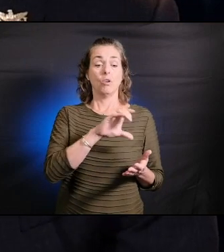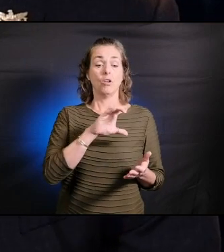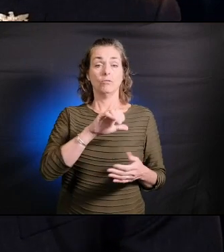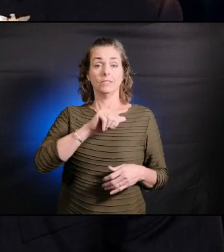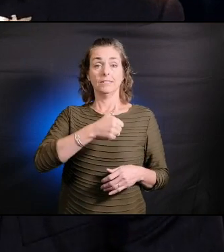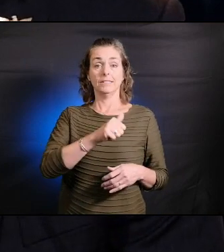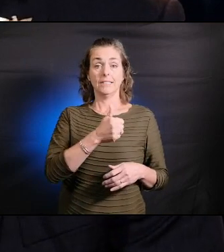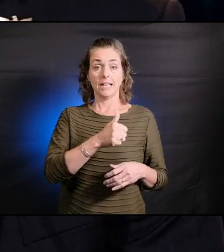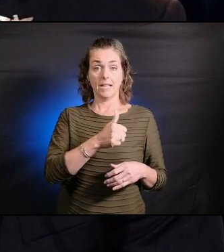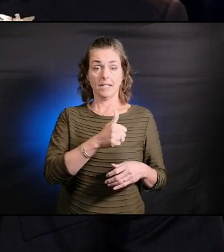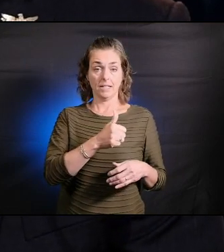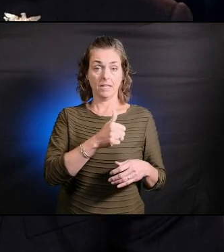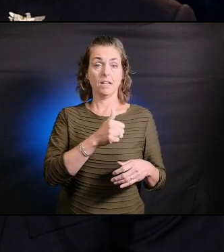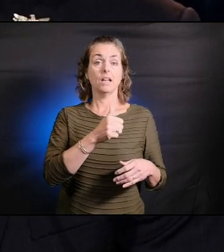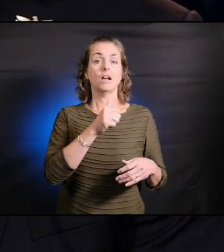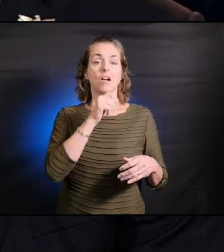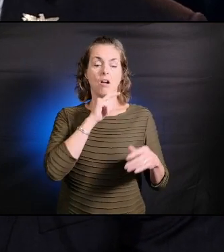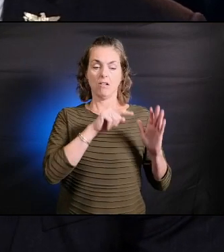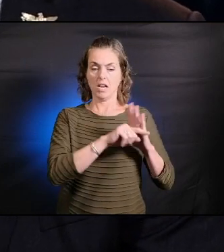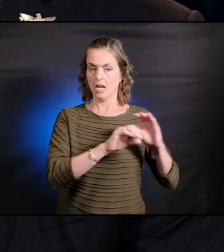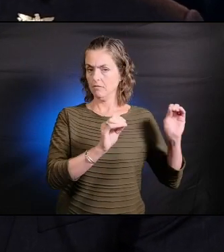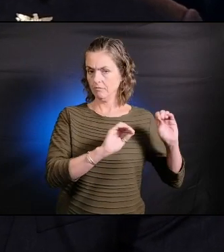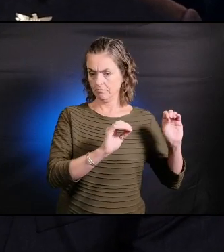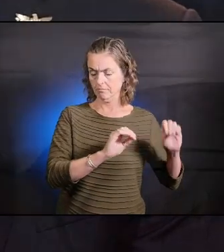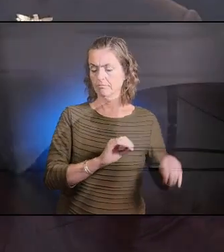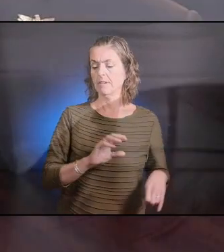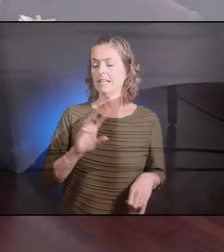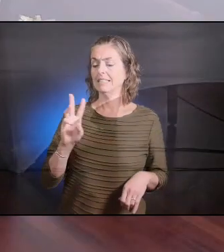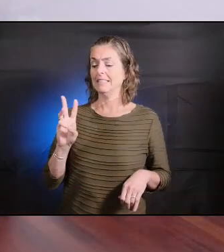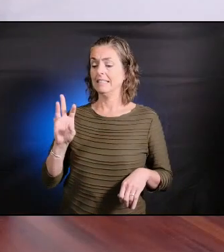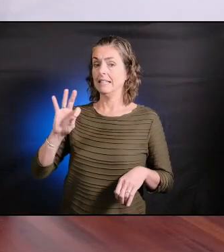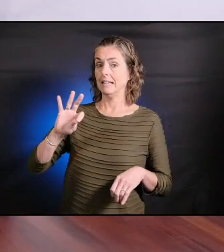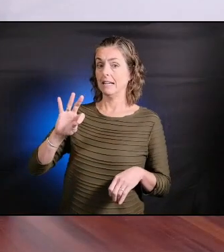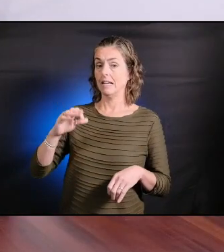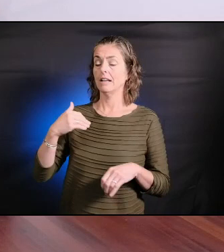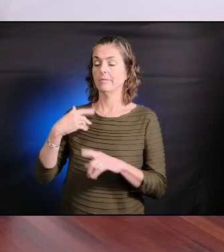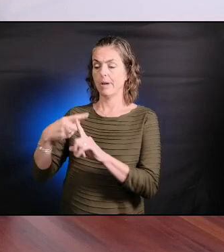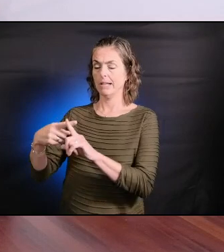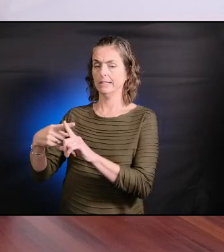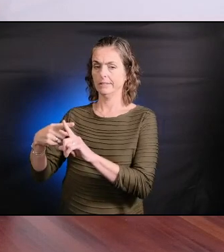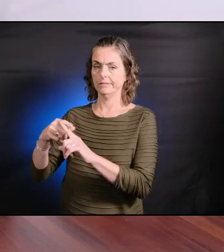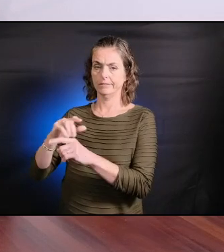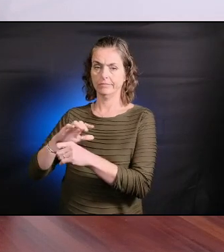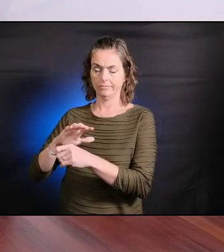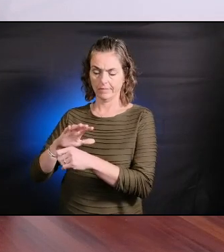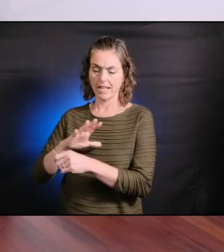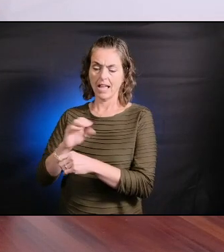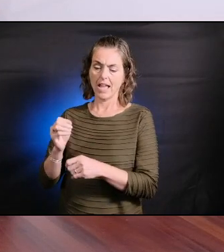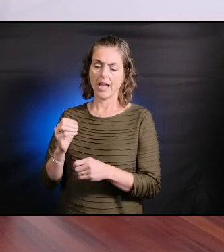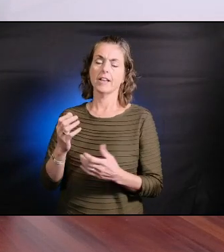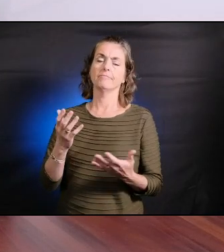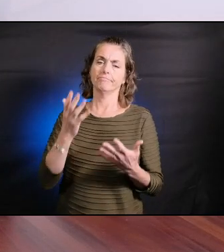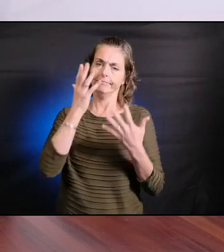1,110 of those tests came back negative, 69 came back positive, and sadly this